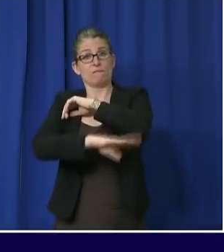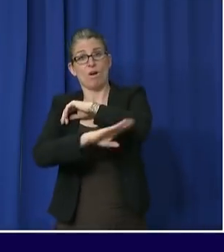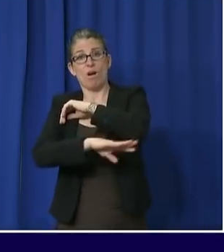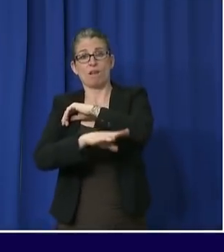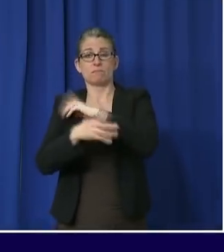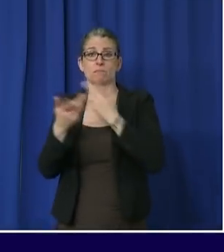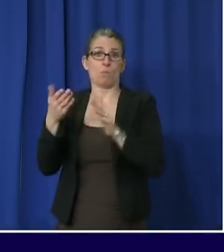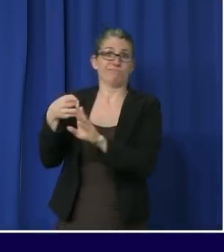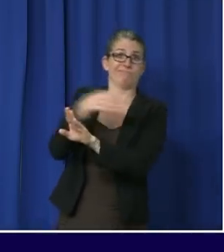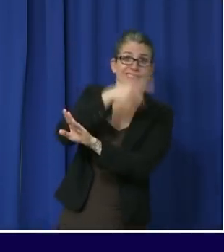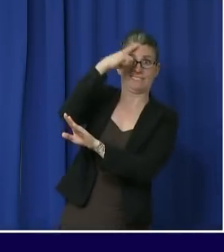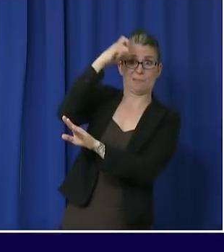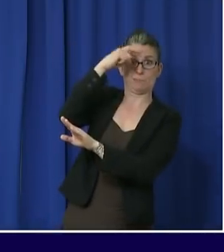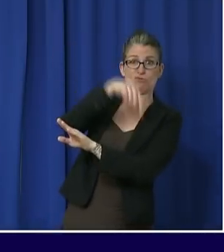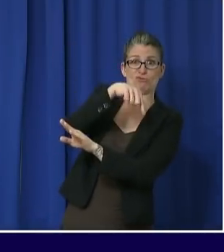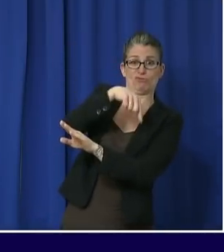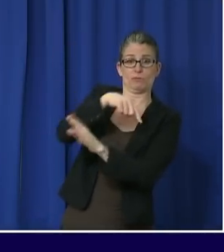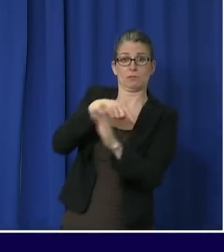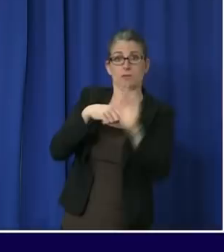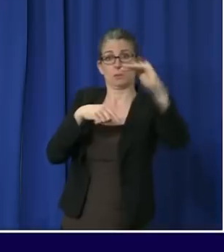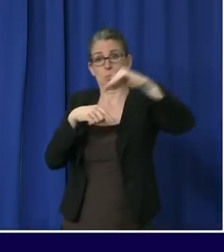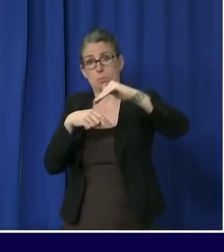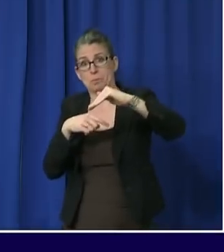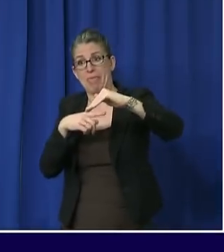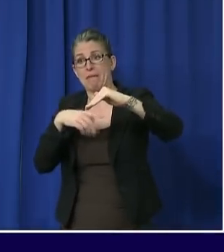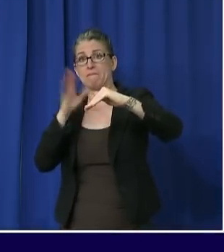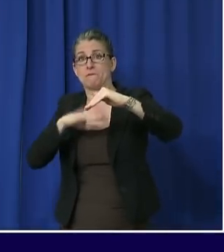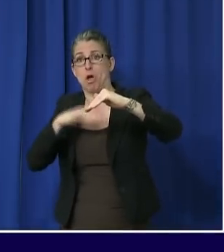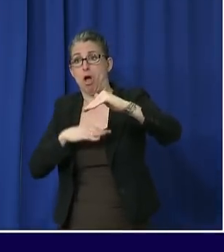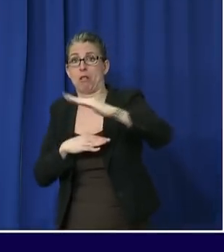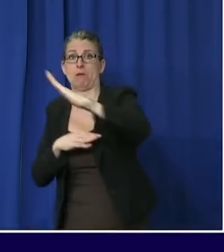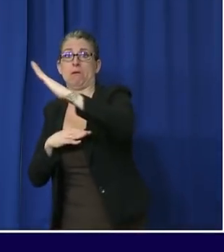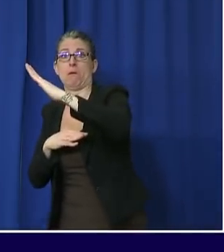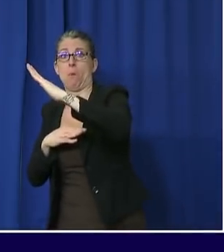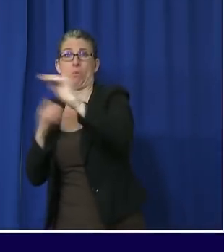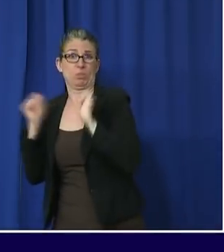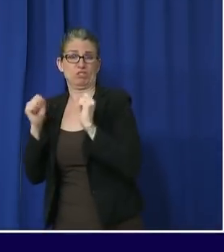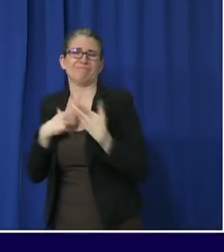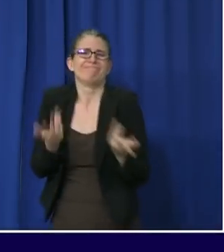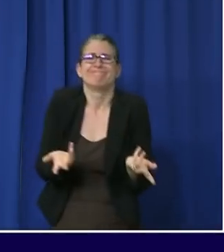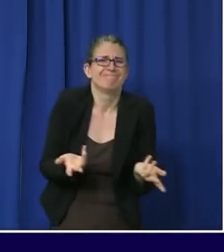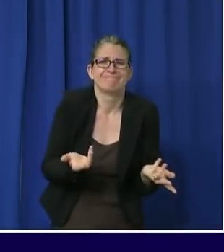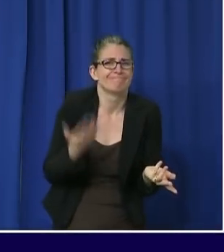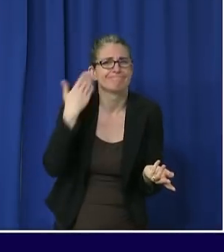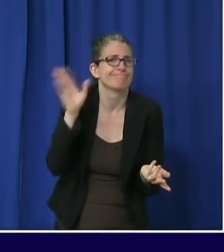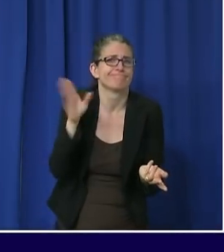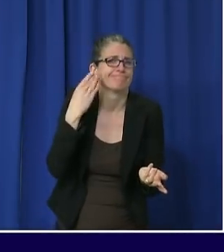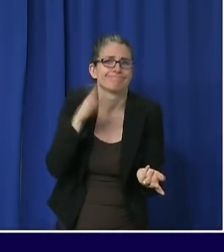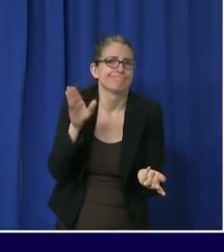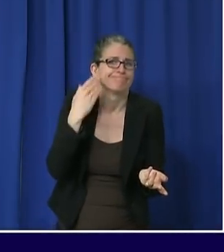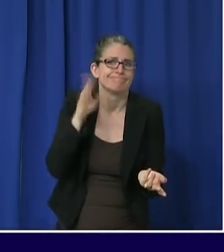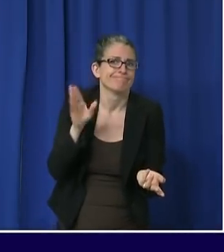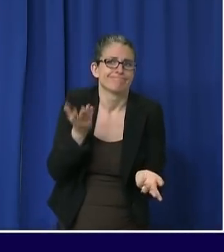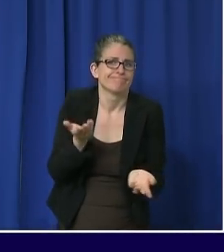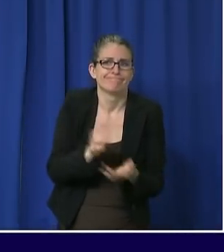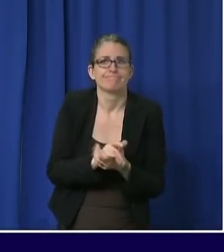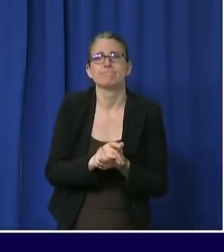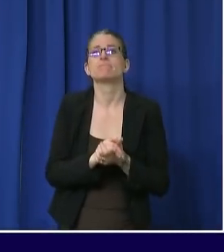spike may look like. Now, in terms of what we would define as a resurgence, we have defined